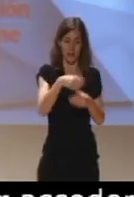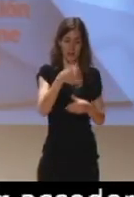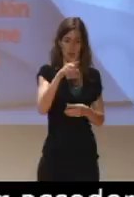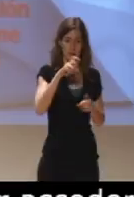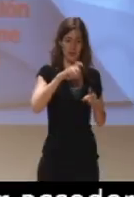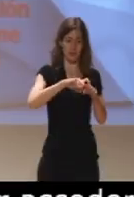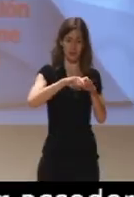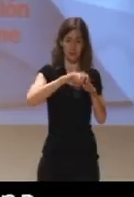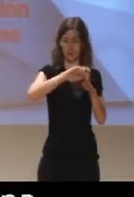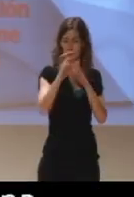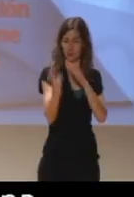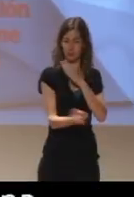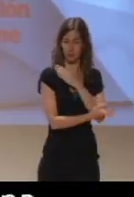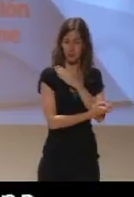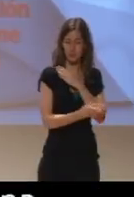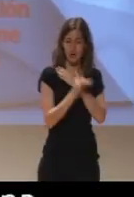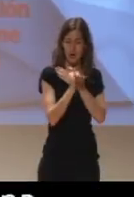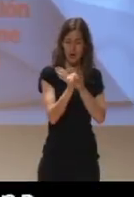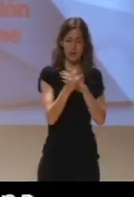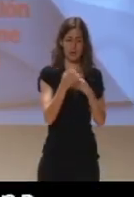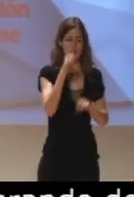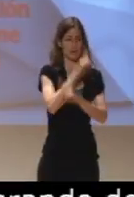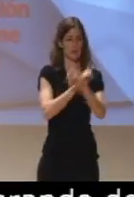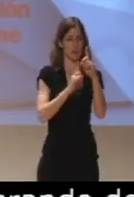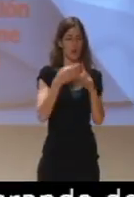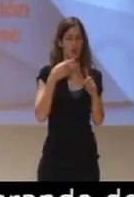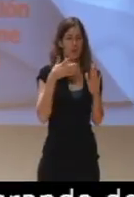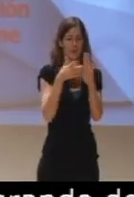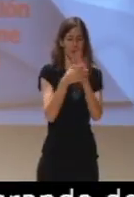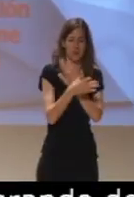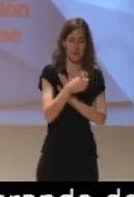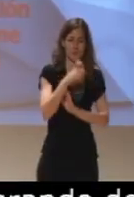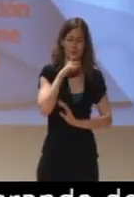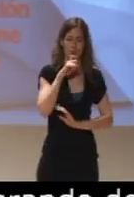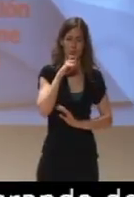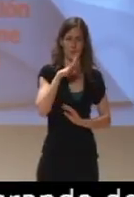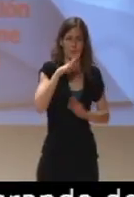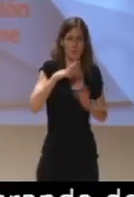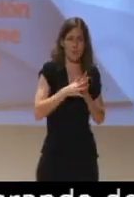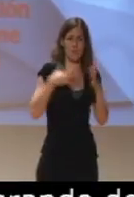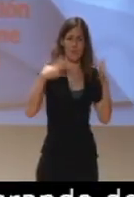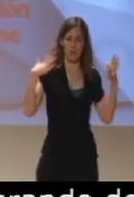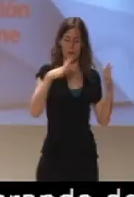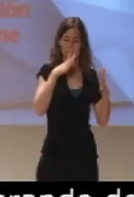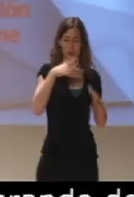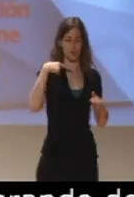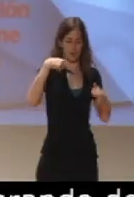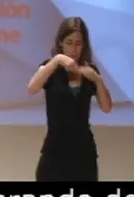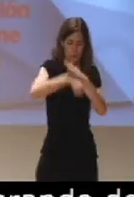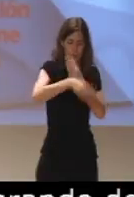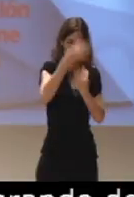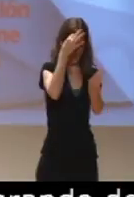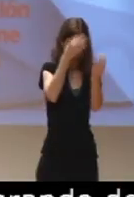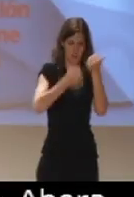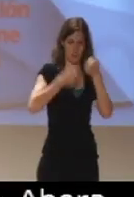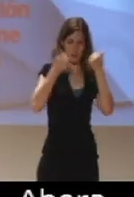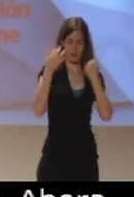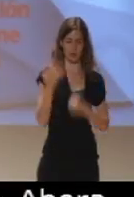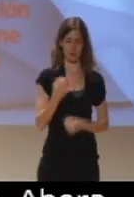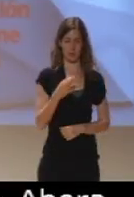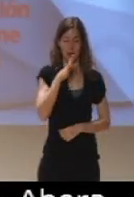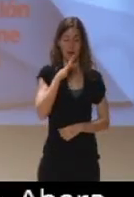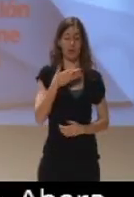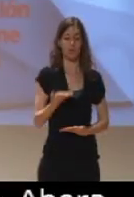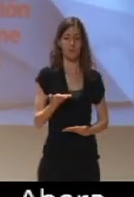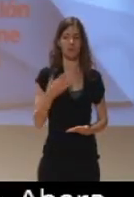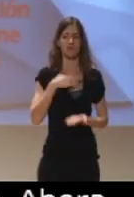so within the disabilities we find a whole diversity, and the problem is very broad. We